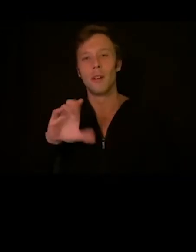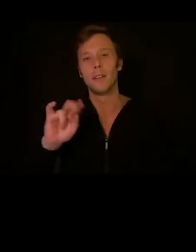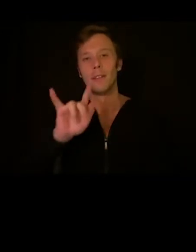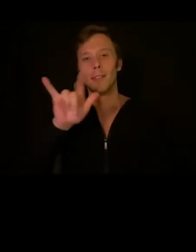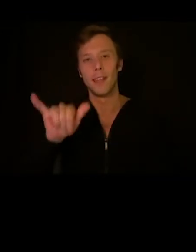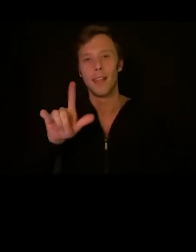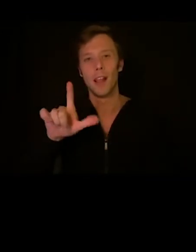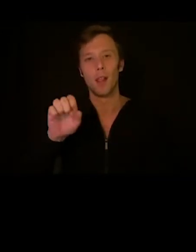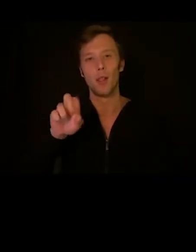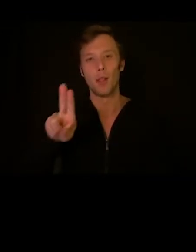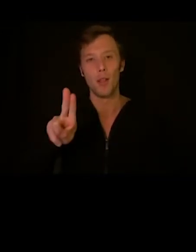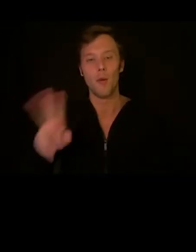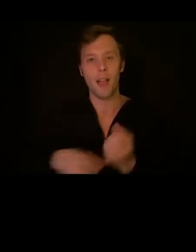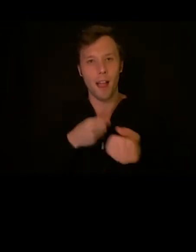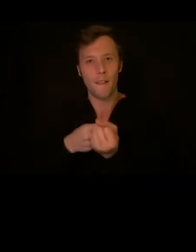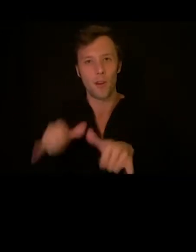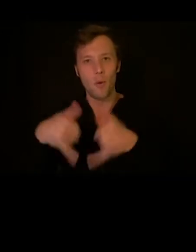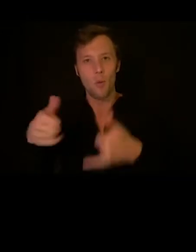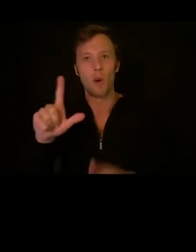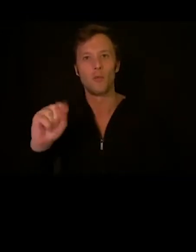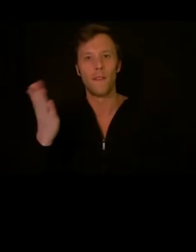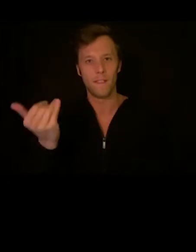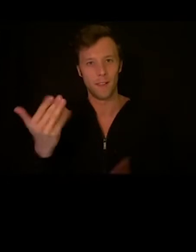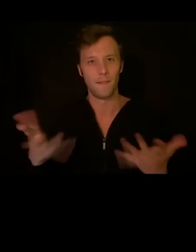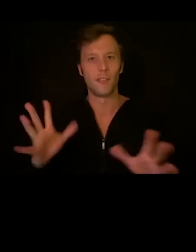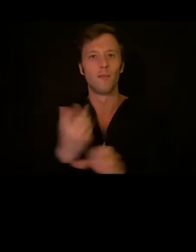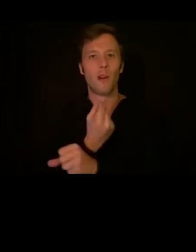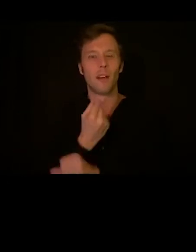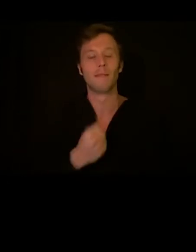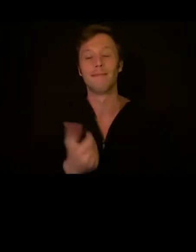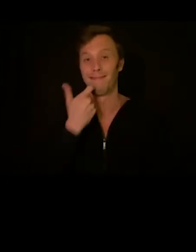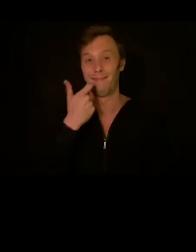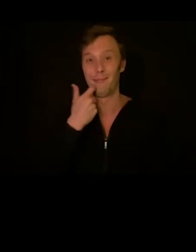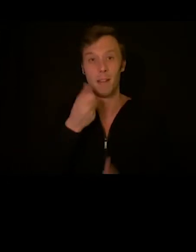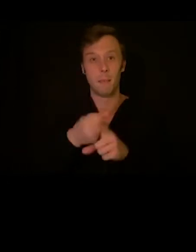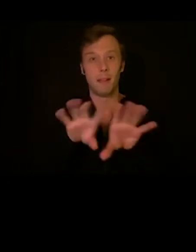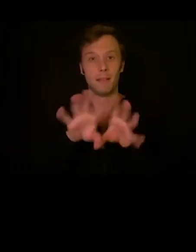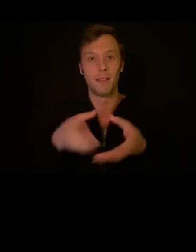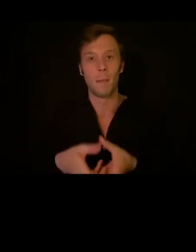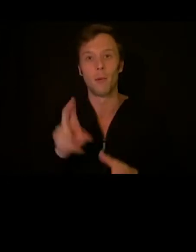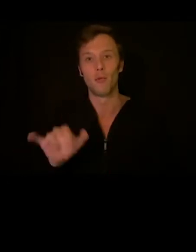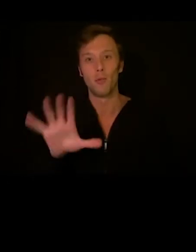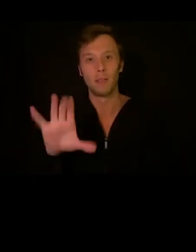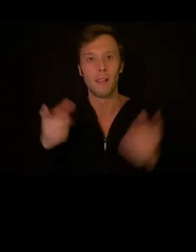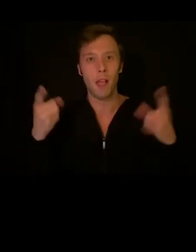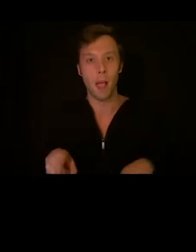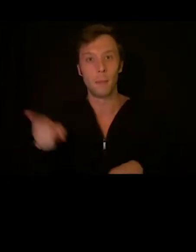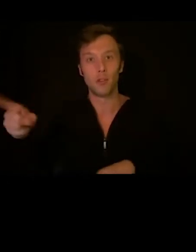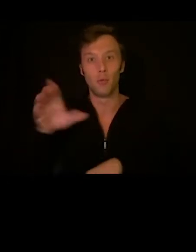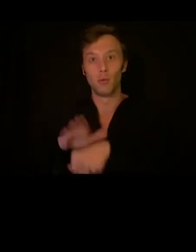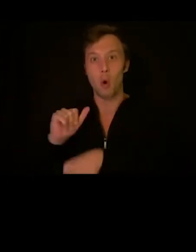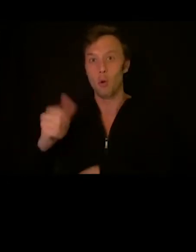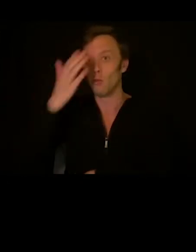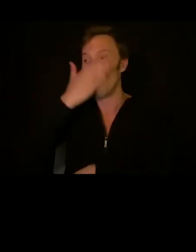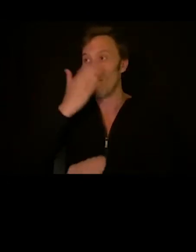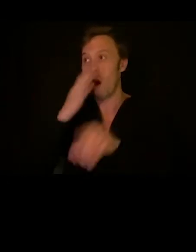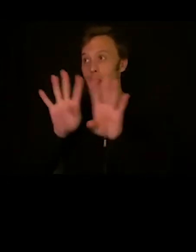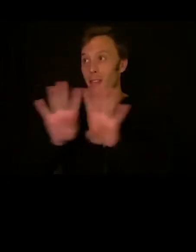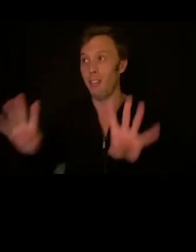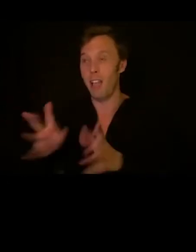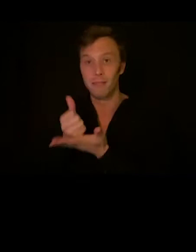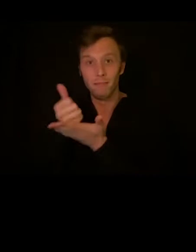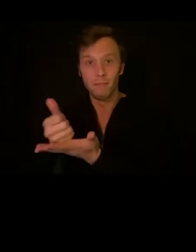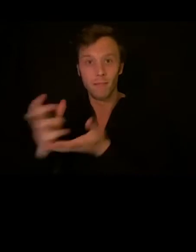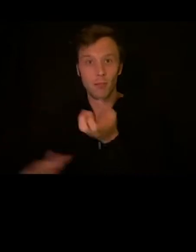Disability Rights Advocate Award of 2015. During the recent pandemic in NYC, Andrea was called to the front lines of COVID to help